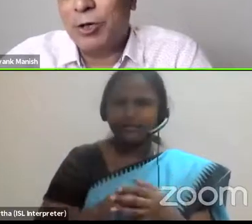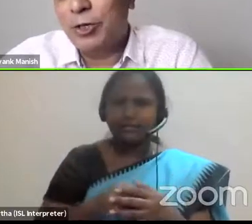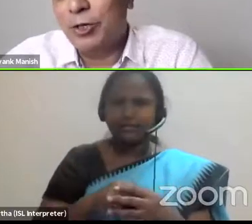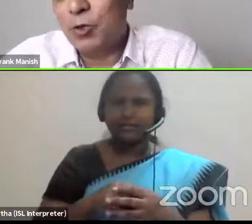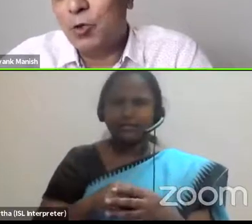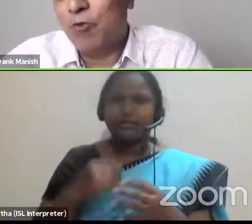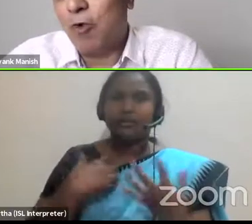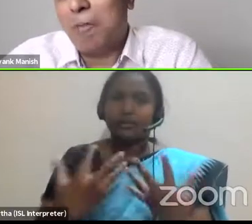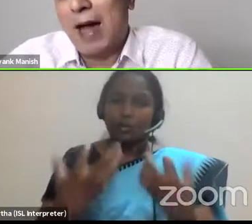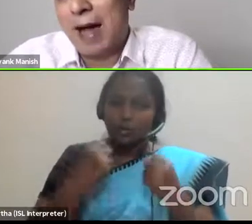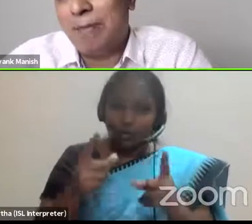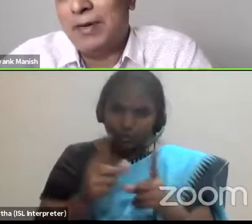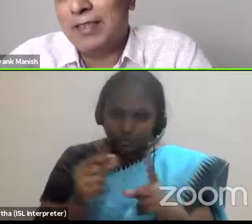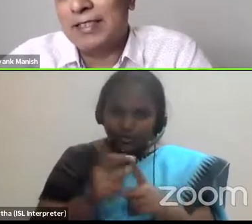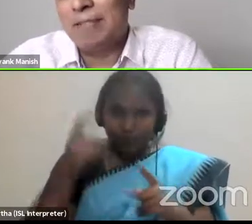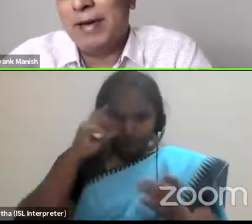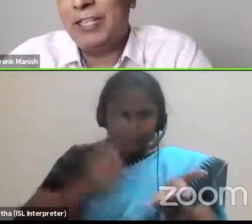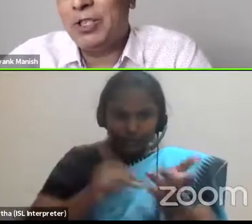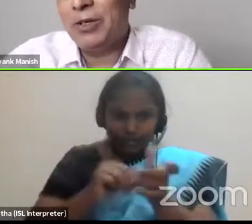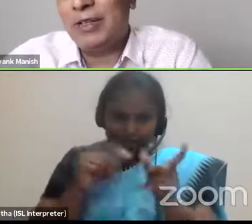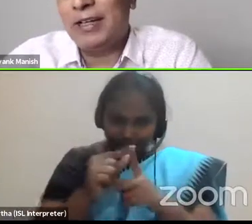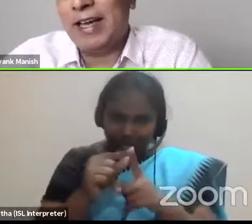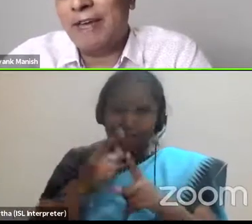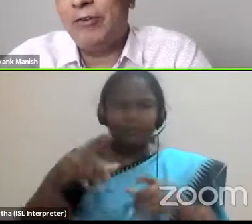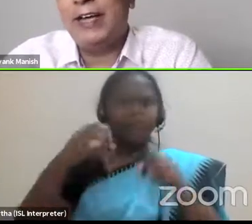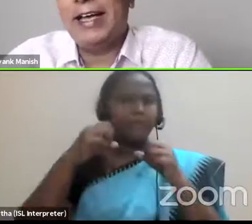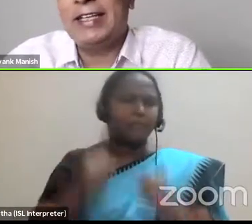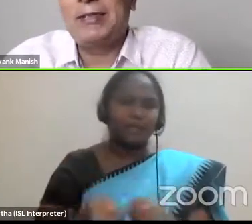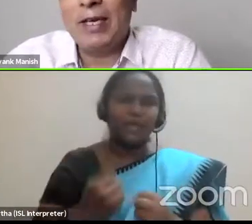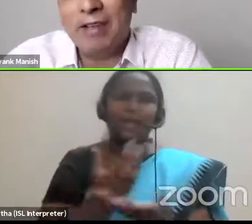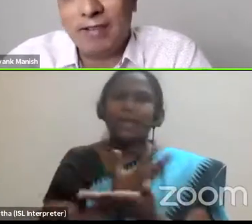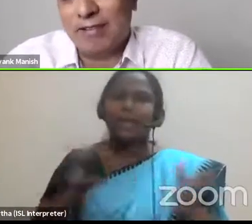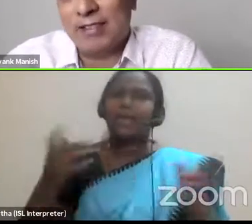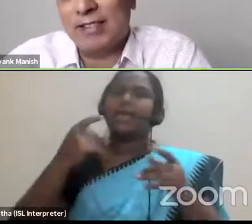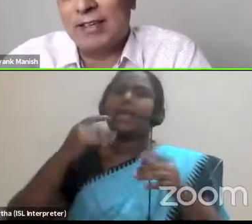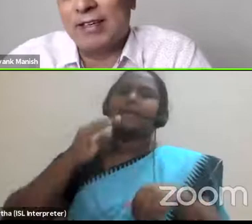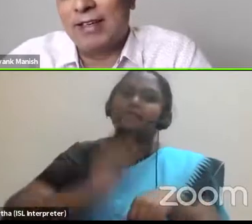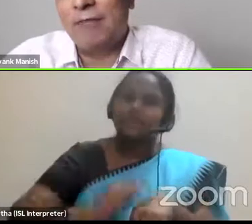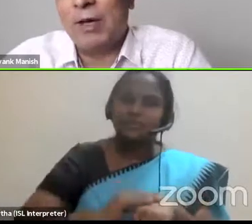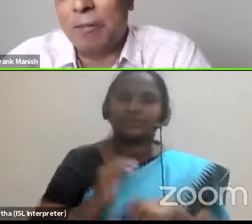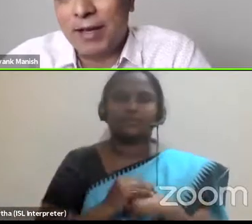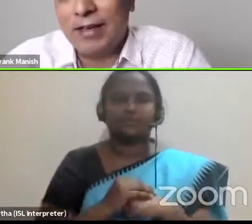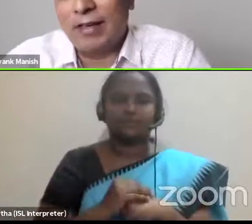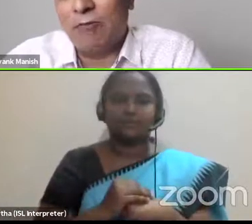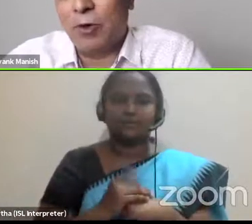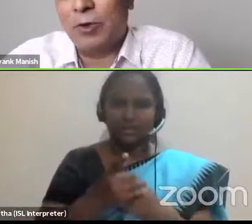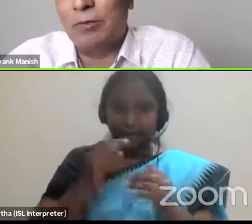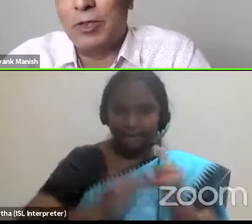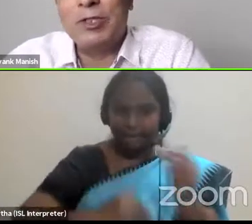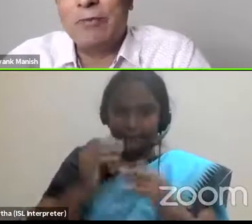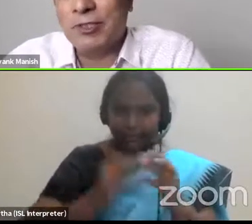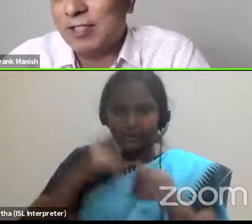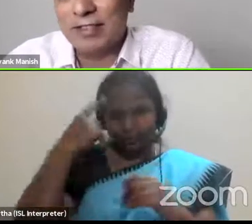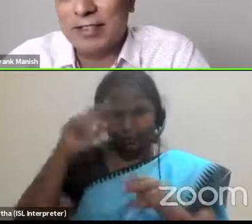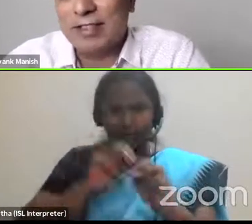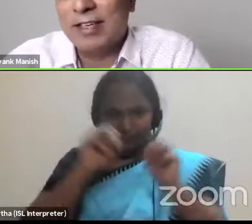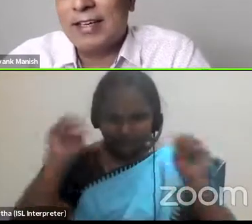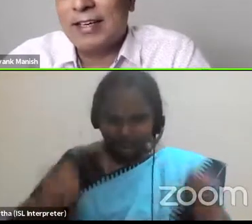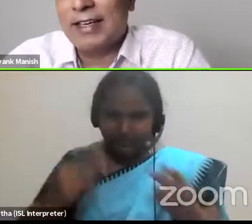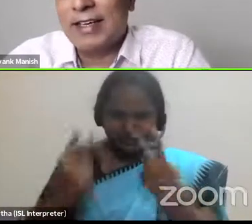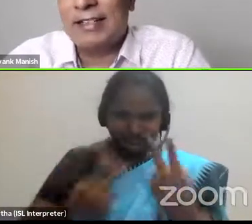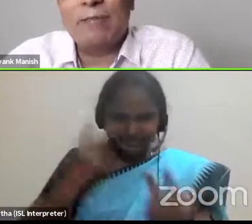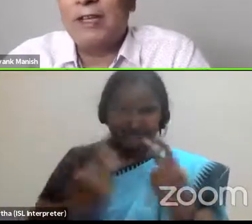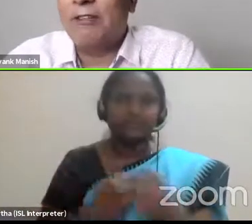I've wanted to do for MAP is make sure that every experience that we are building for the museum